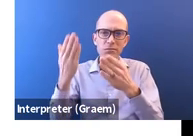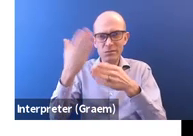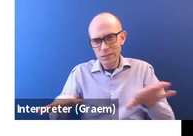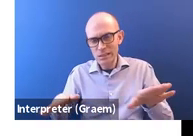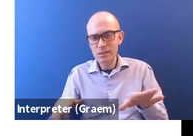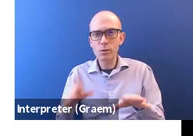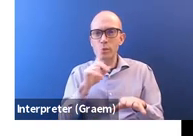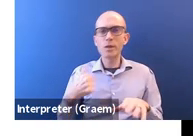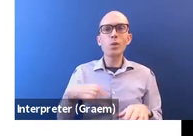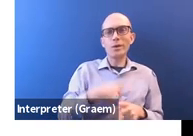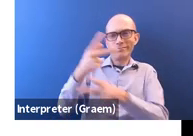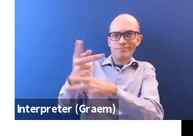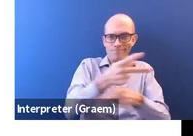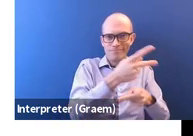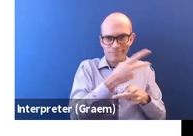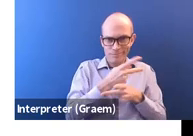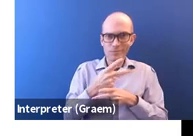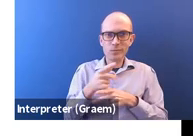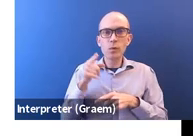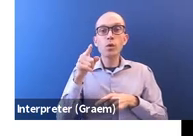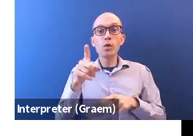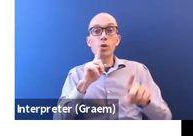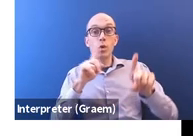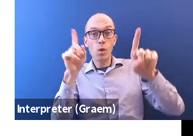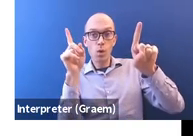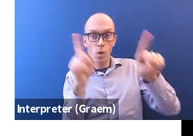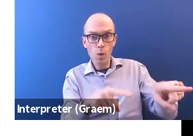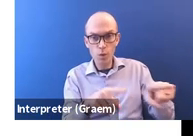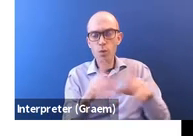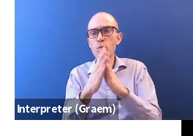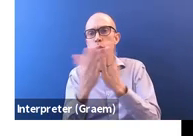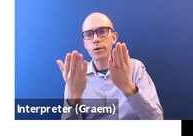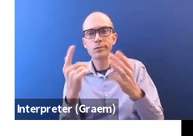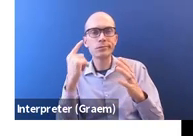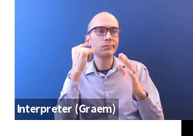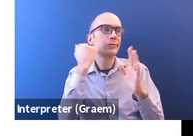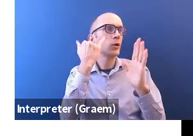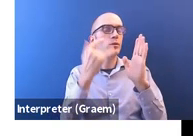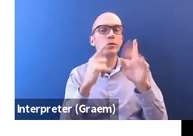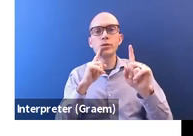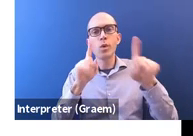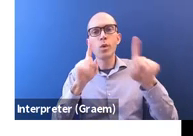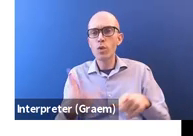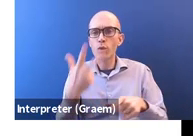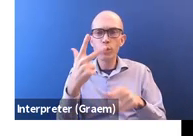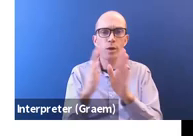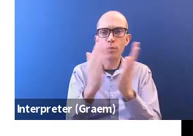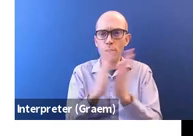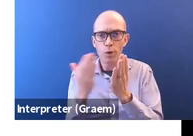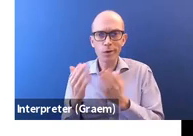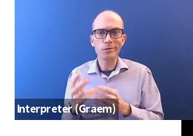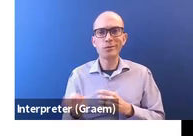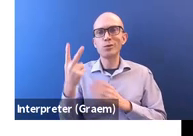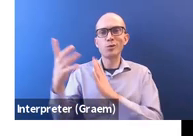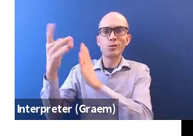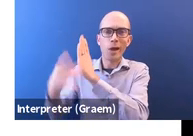end. And so when you order books, for example, if you go in, you order, you know, three textbooks that you require, and then you throw in a couple binders or mails and